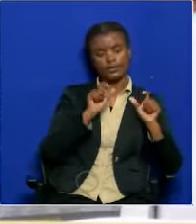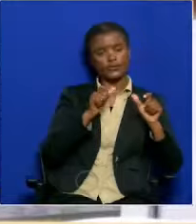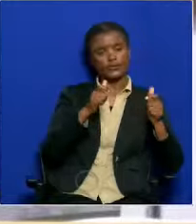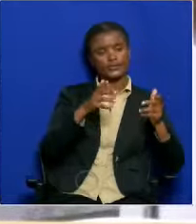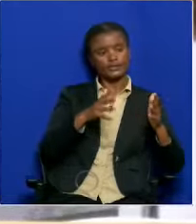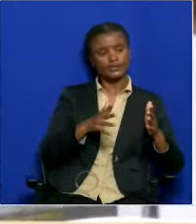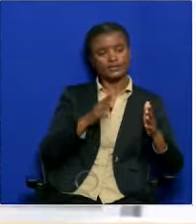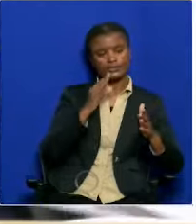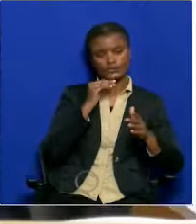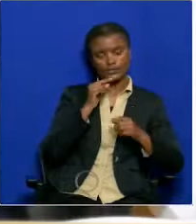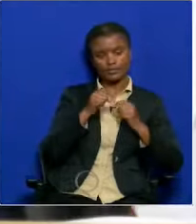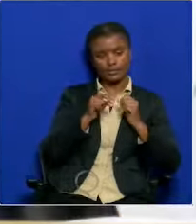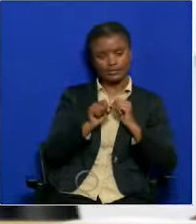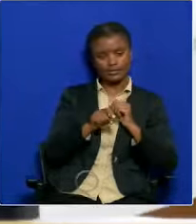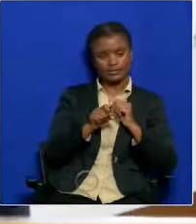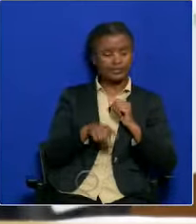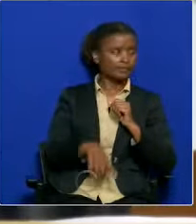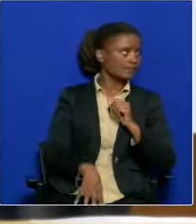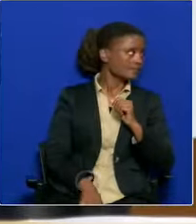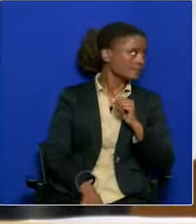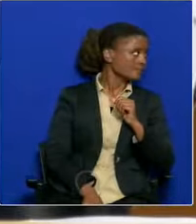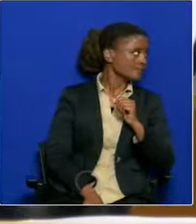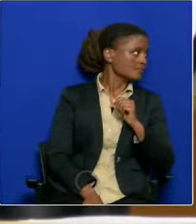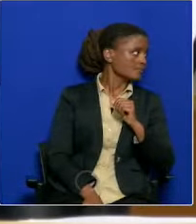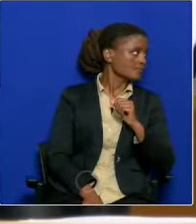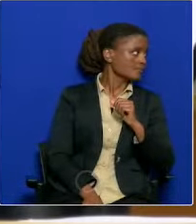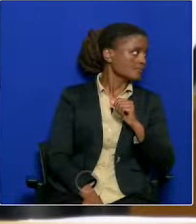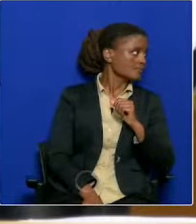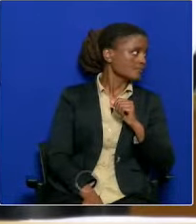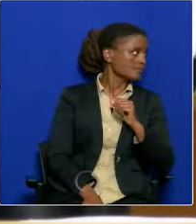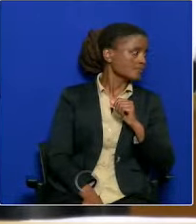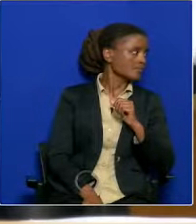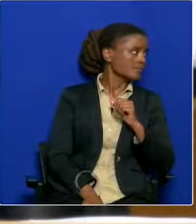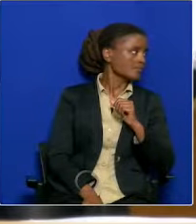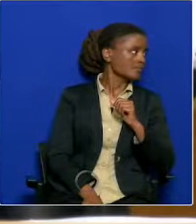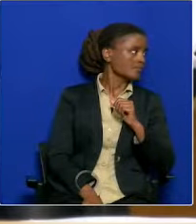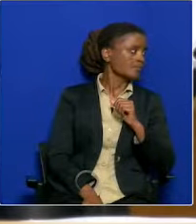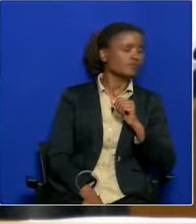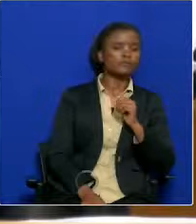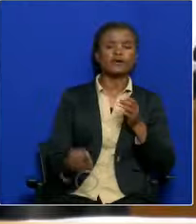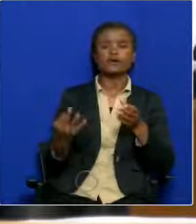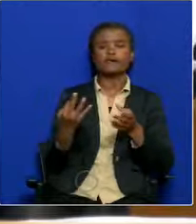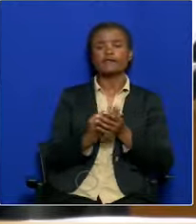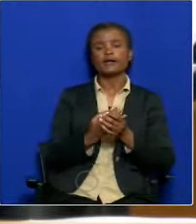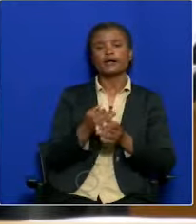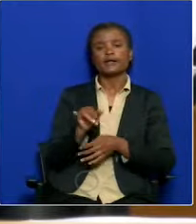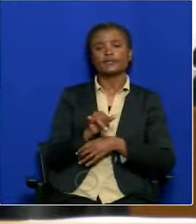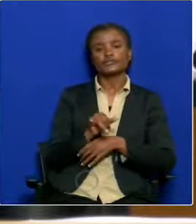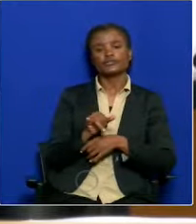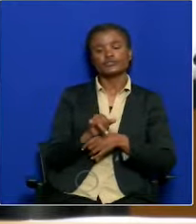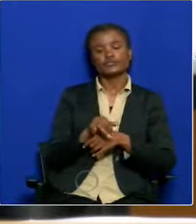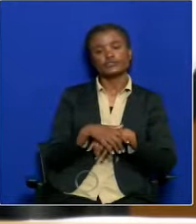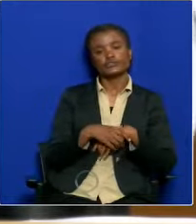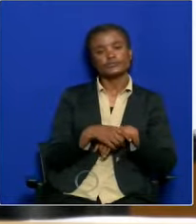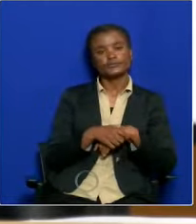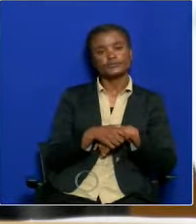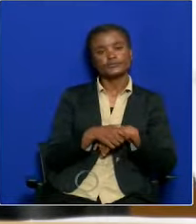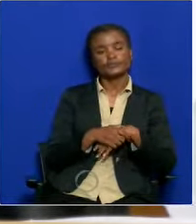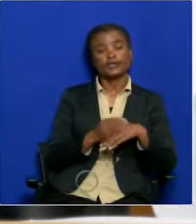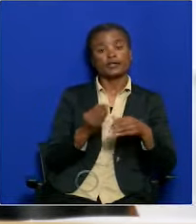spine of... Which file now? If you look at the spine, you will see file 2.